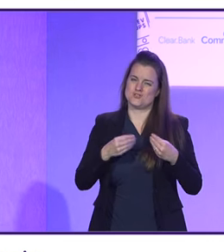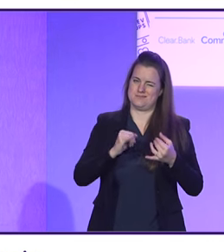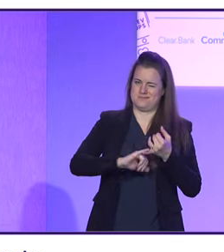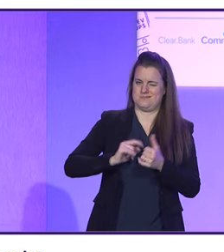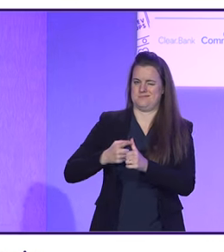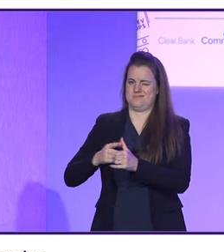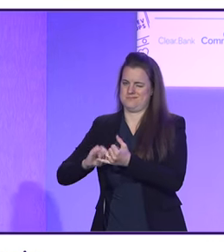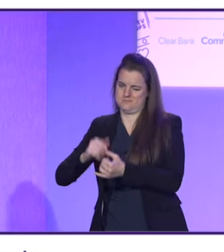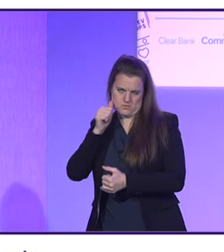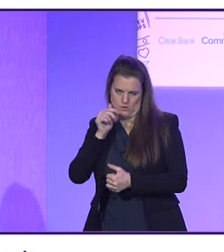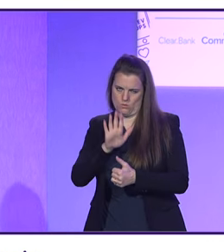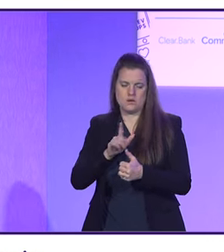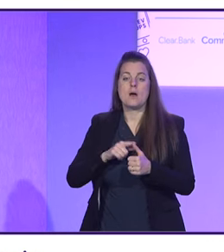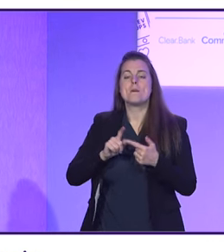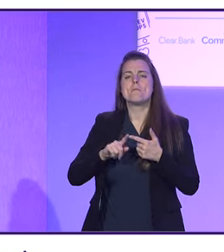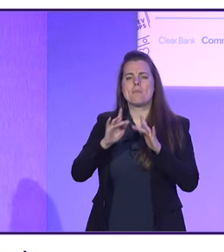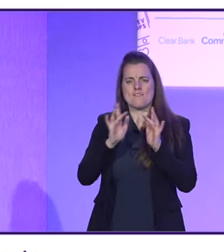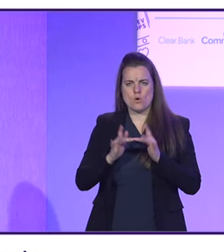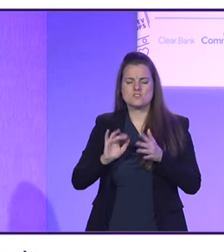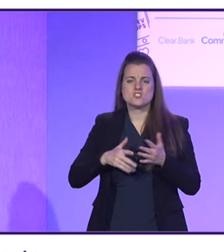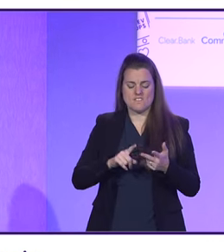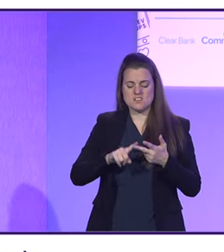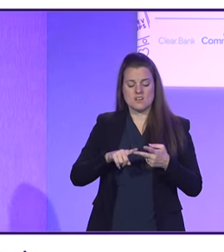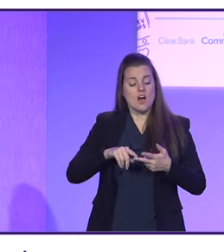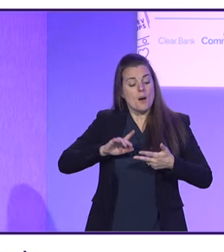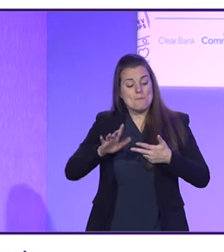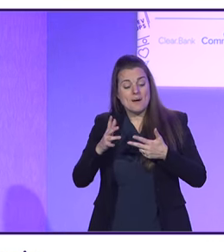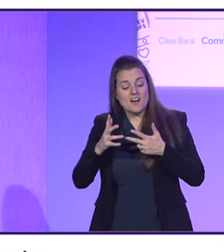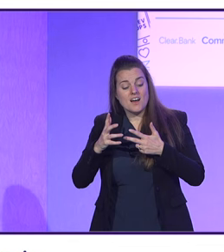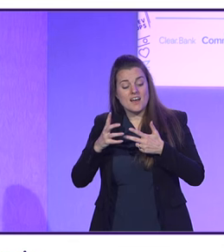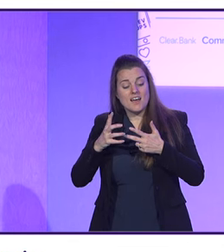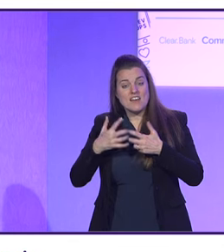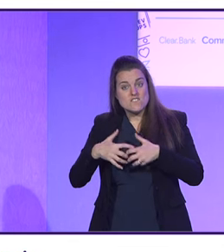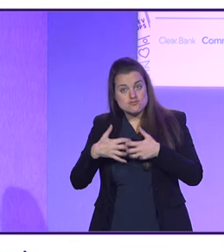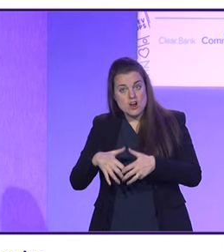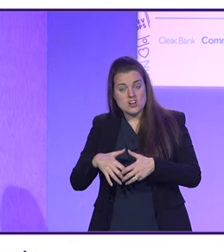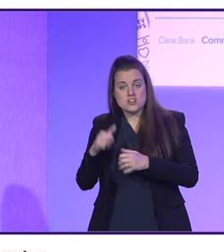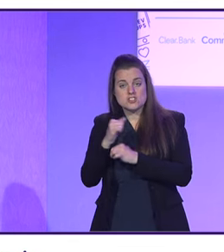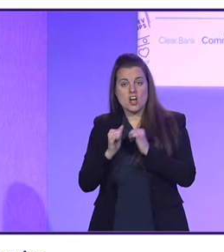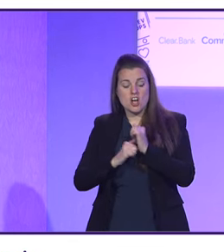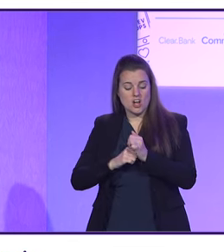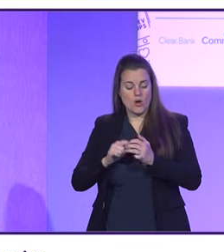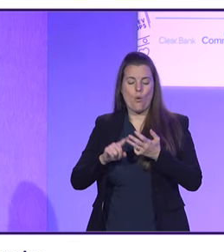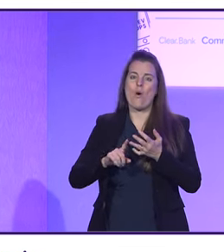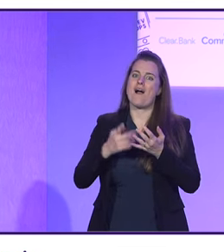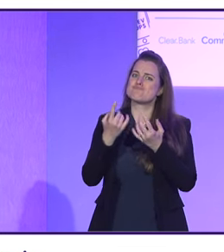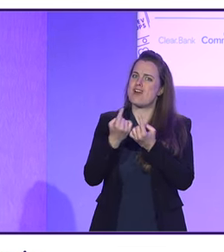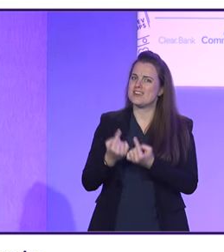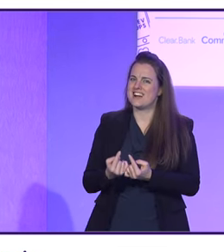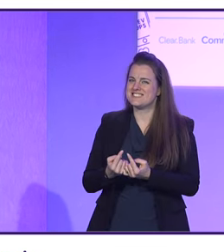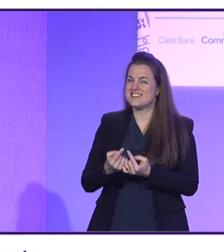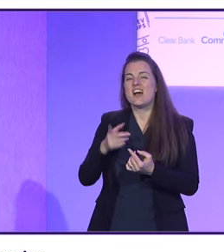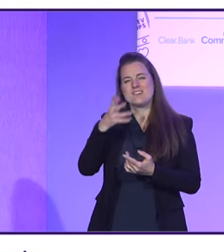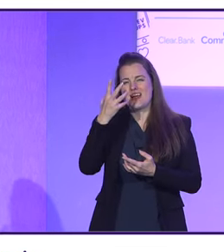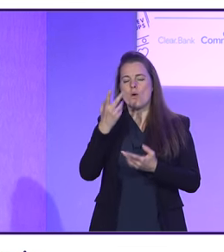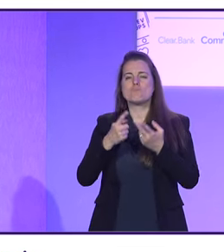cell phone that you plan where you're able to trade it in if you drop it in the toilet at the pub, or if a new version comes out